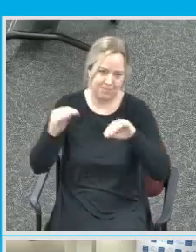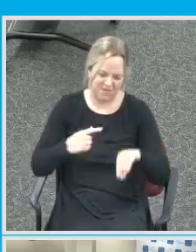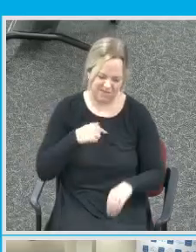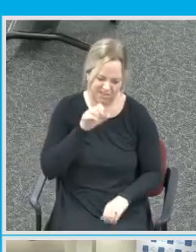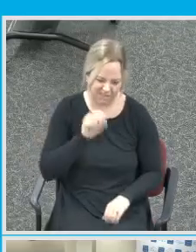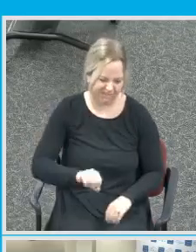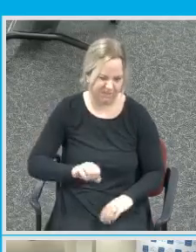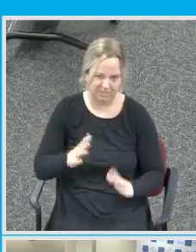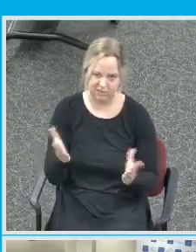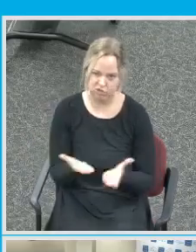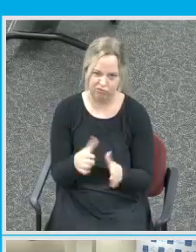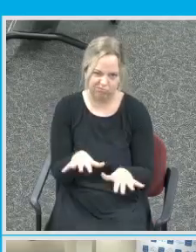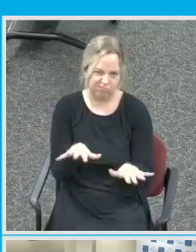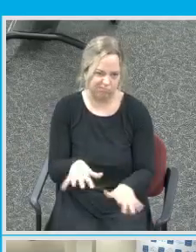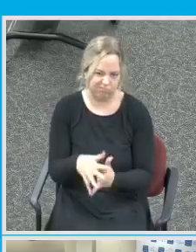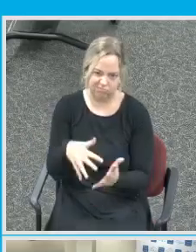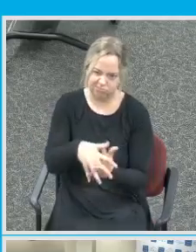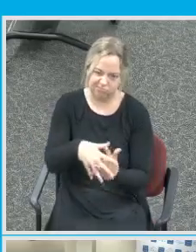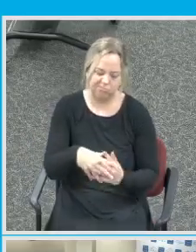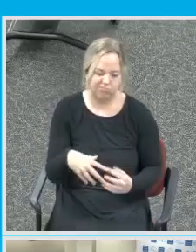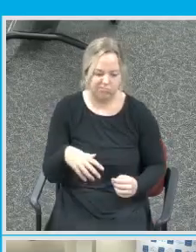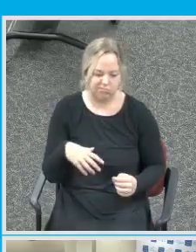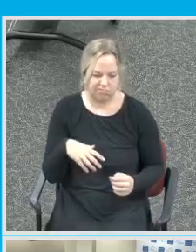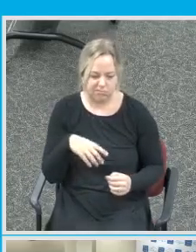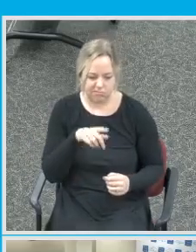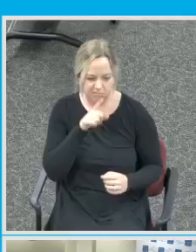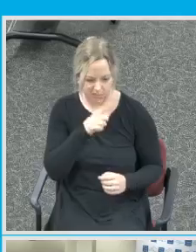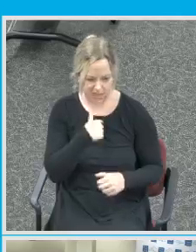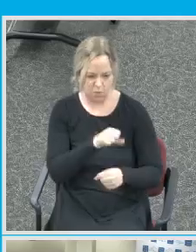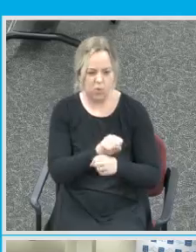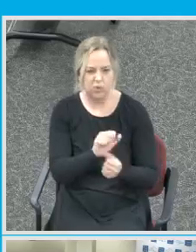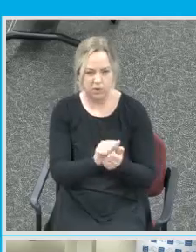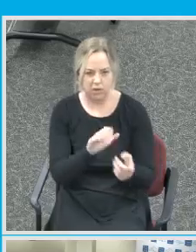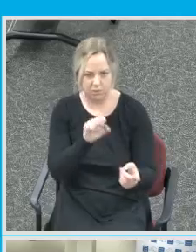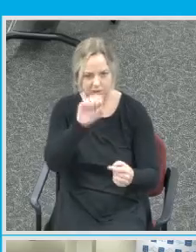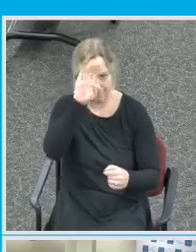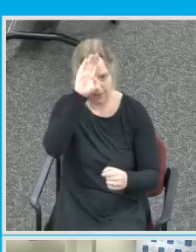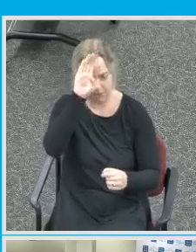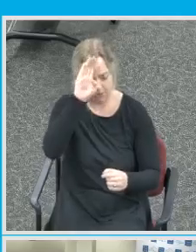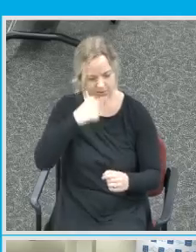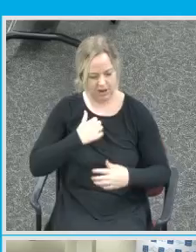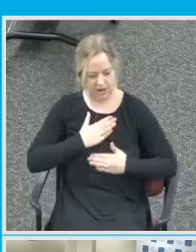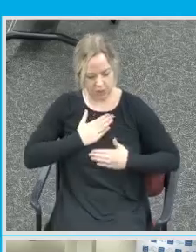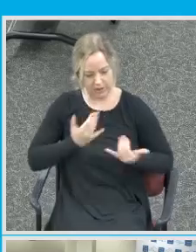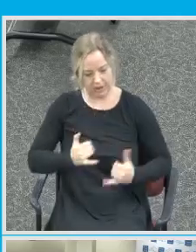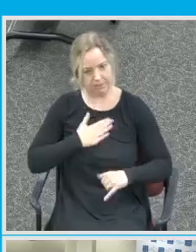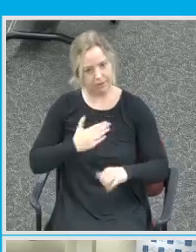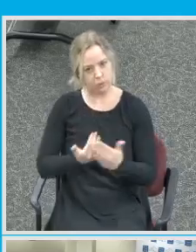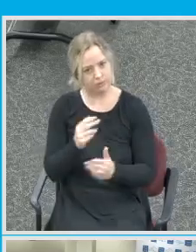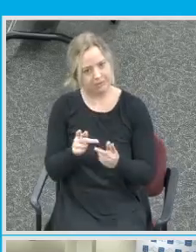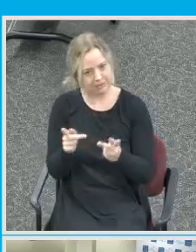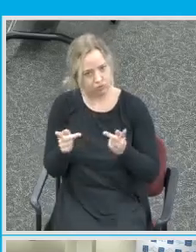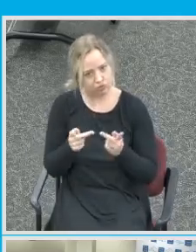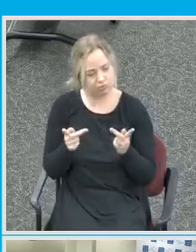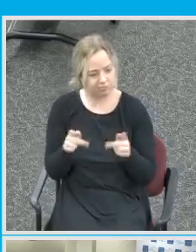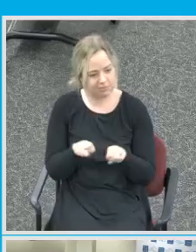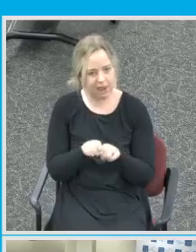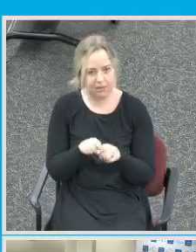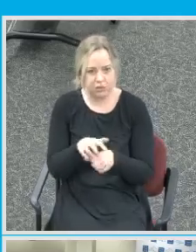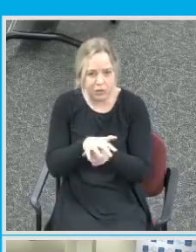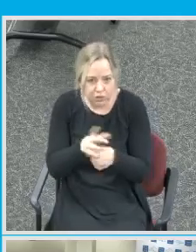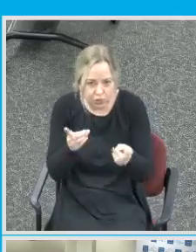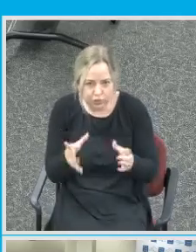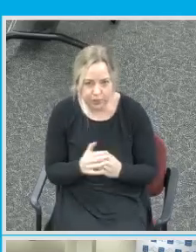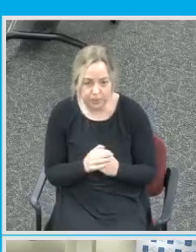here and my time with Colorado Springs Fire Department, and enjoying my time here as the regional director. And I did